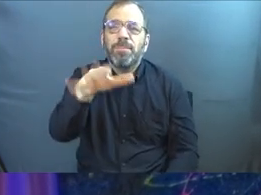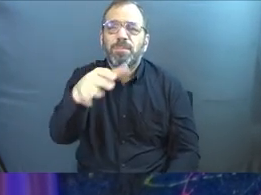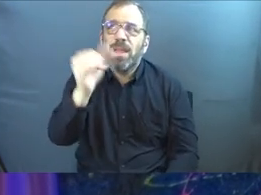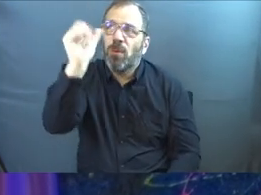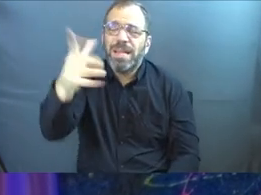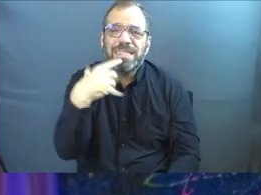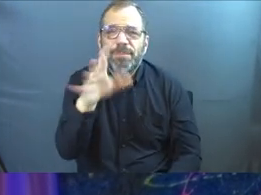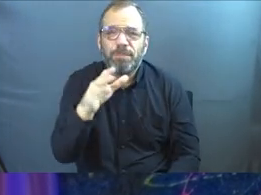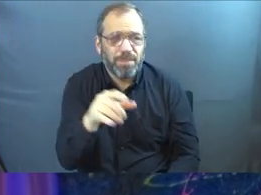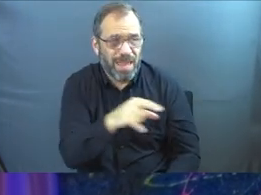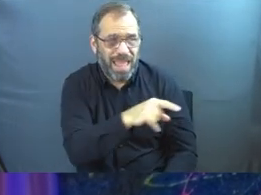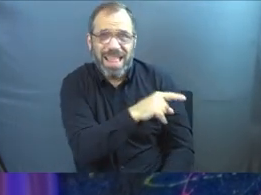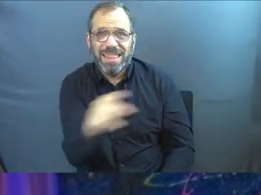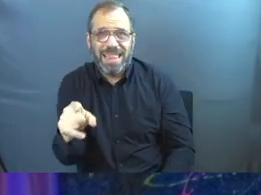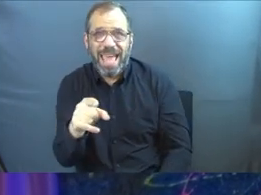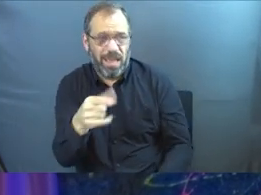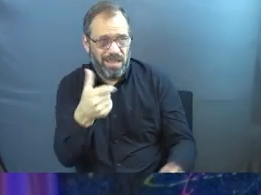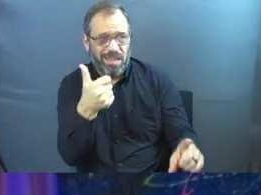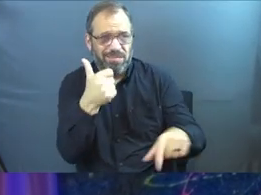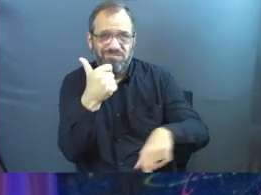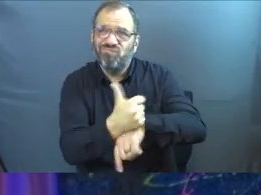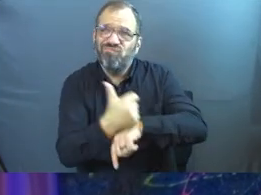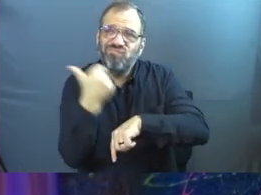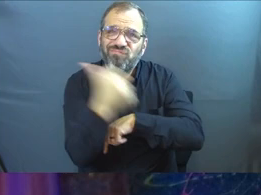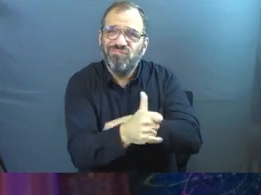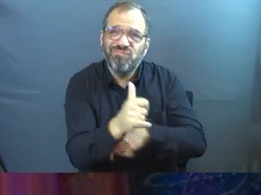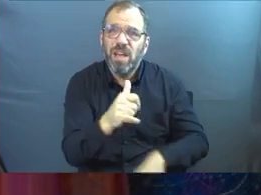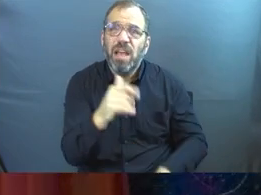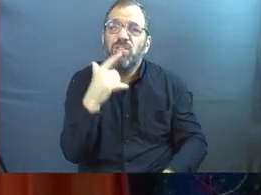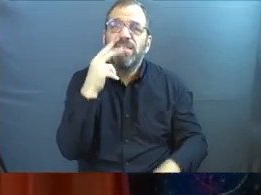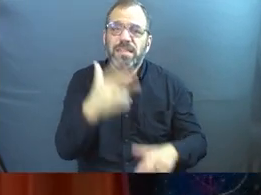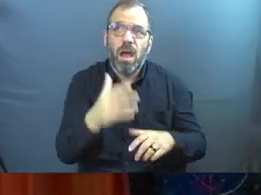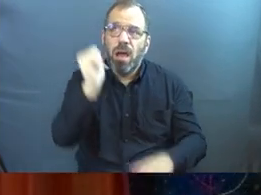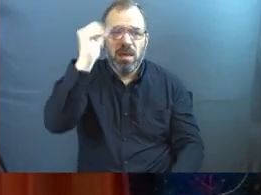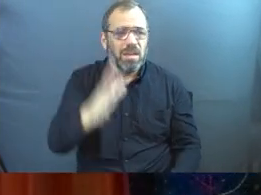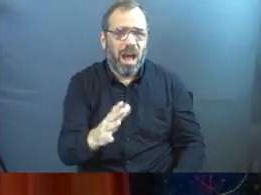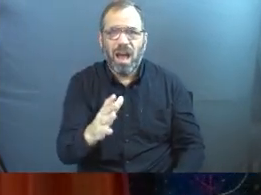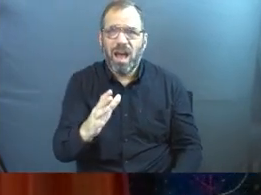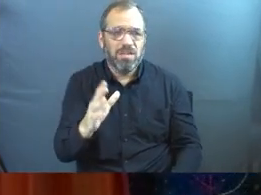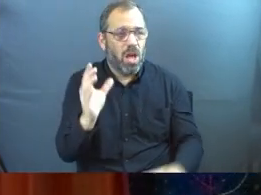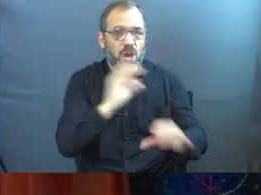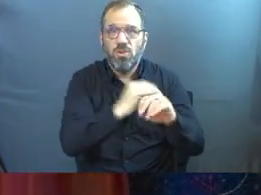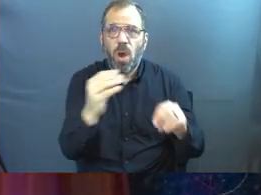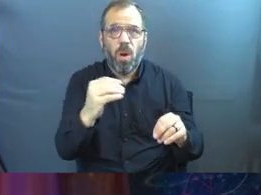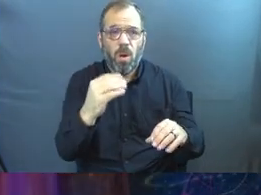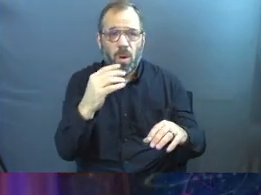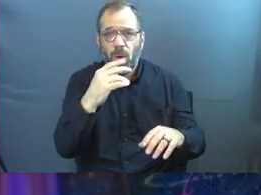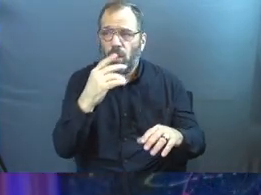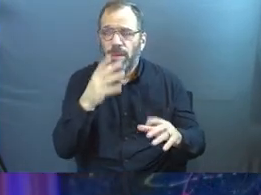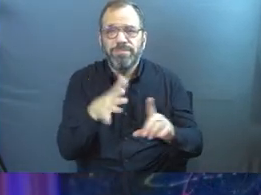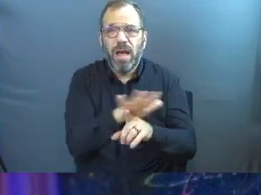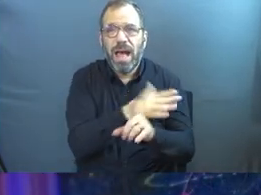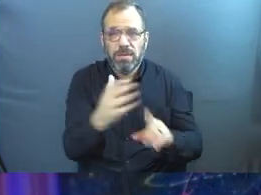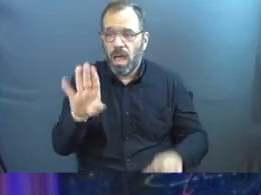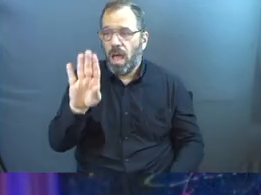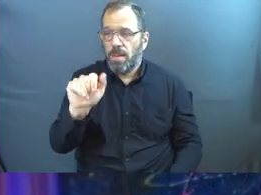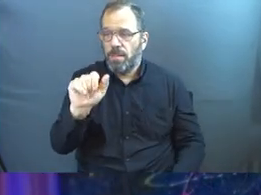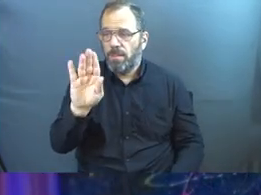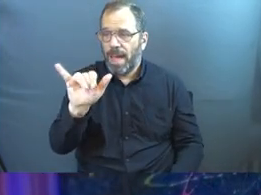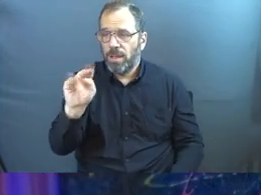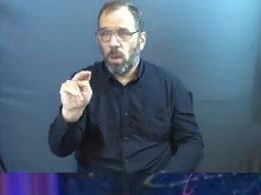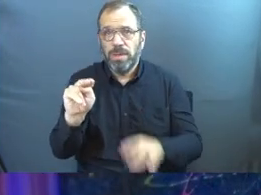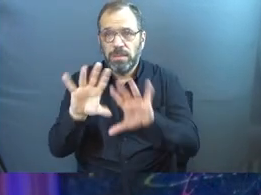listen, they are guilty. You got to see that at the end. God's got no illusions about the fact that the Babylonians are pretty bad